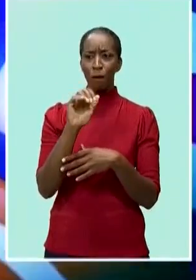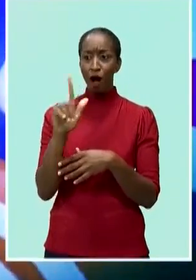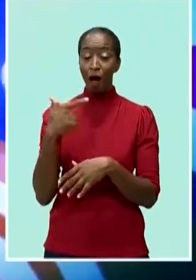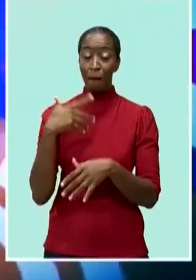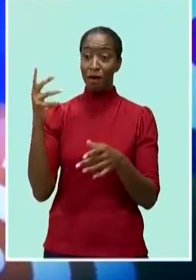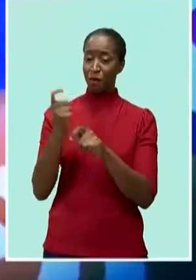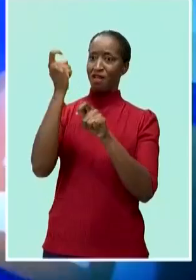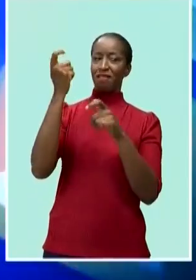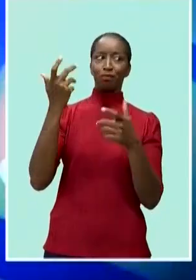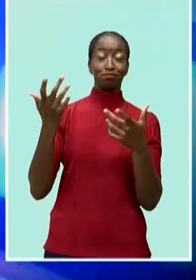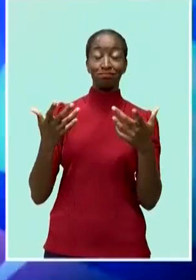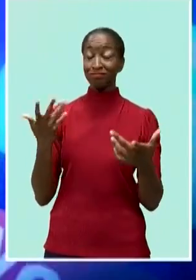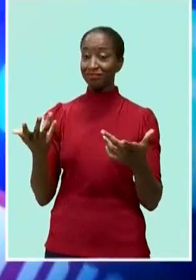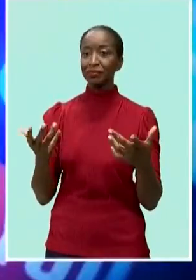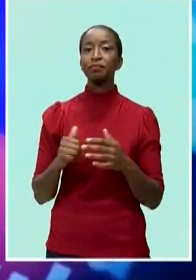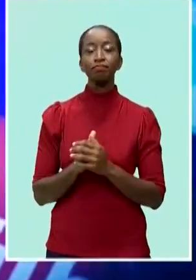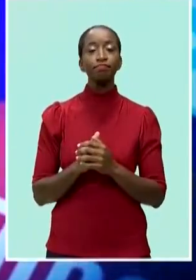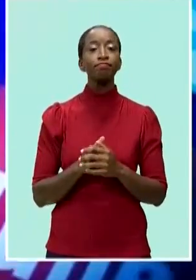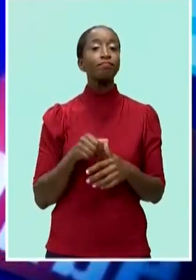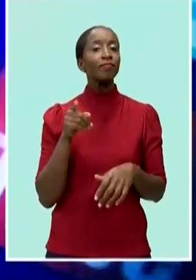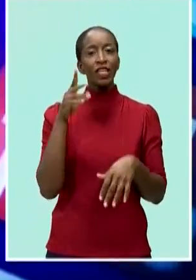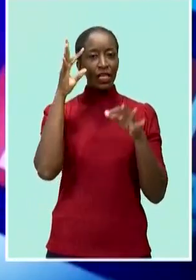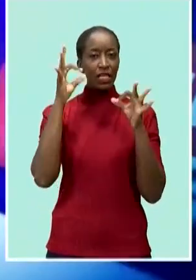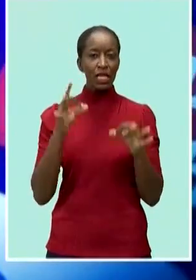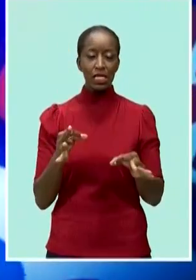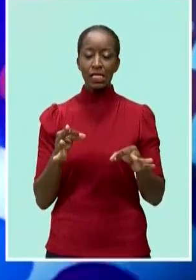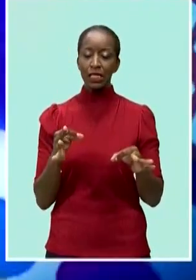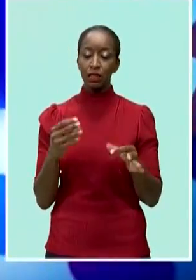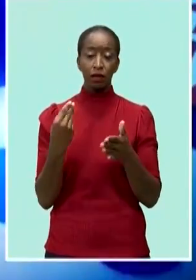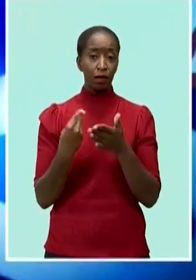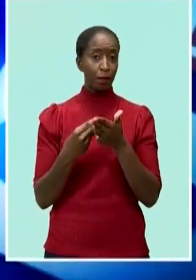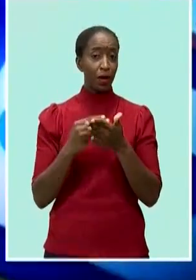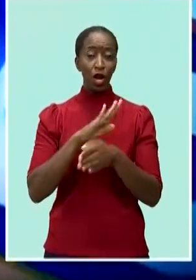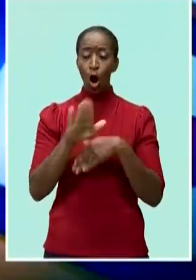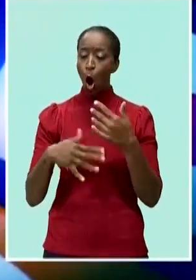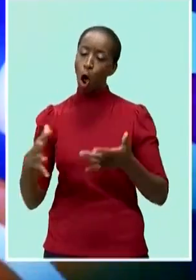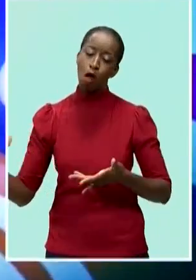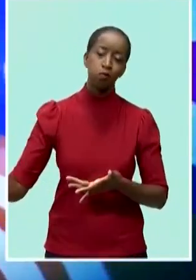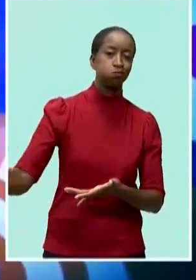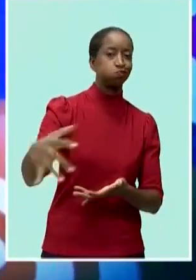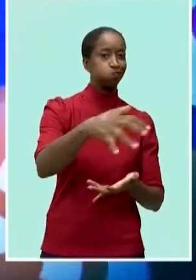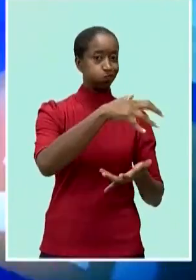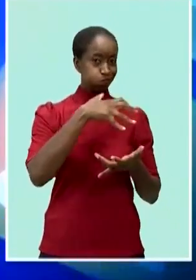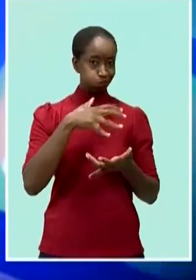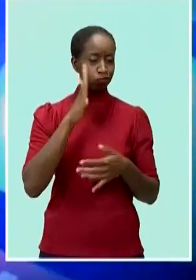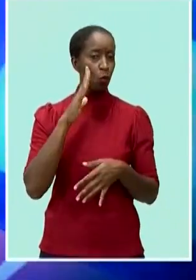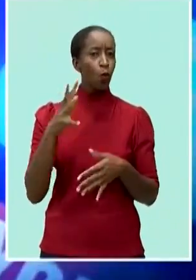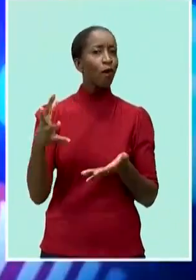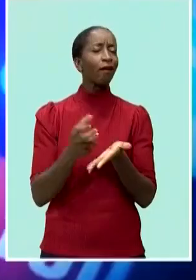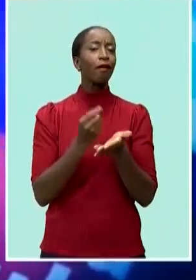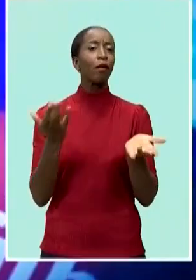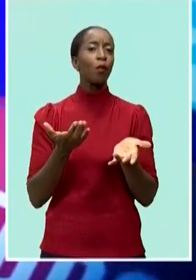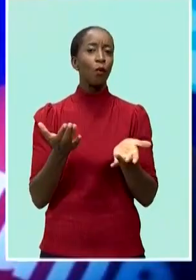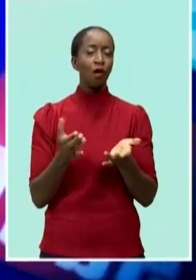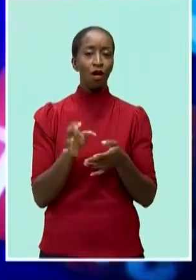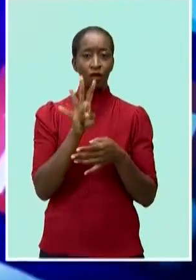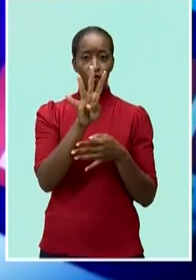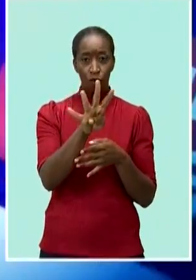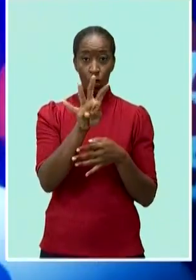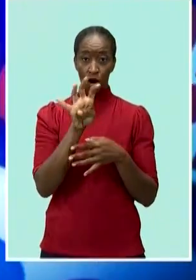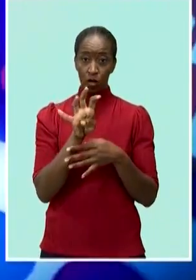to take his winnings in a lump sum instead of installments. That means he will walk away with a total payout of